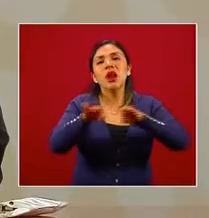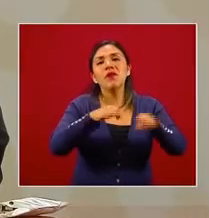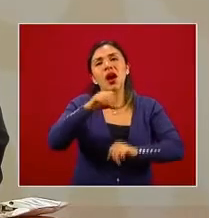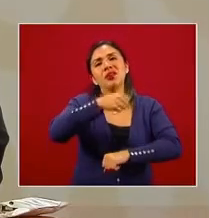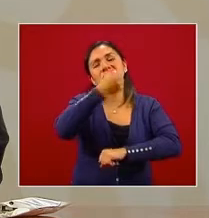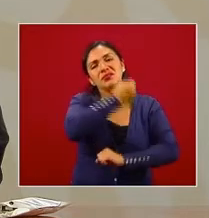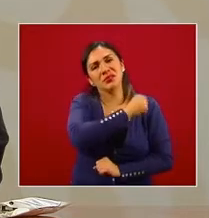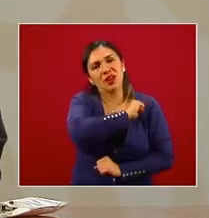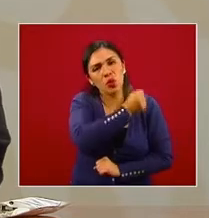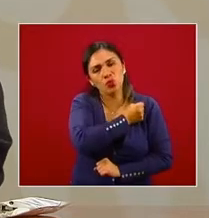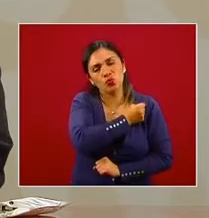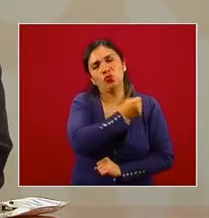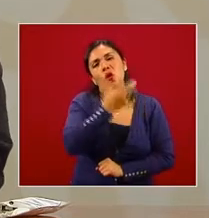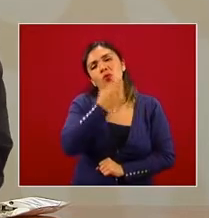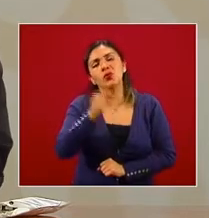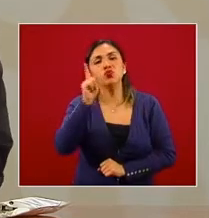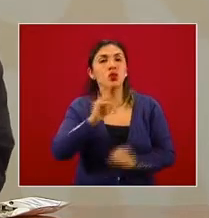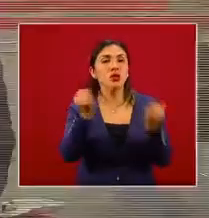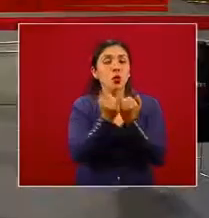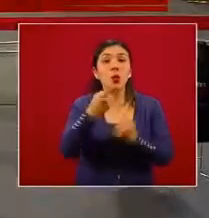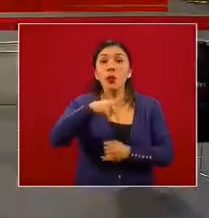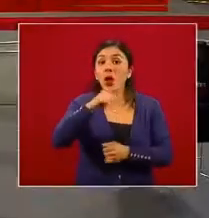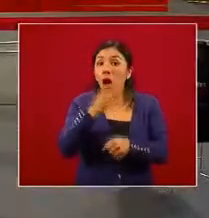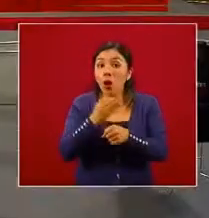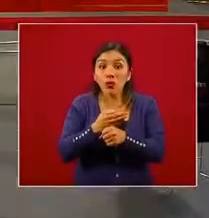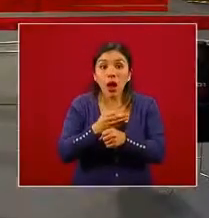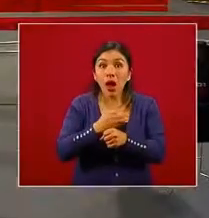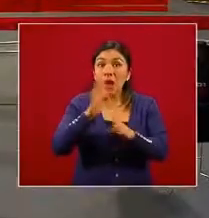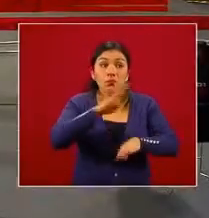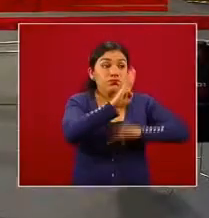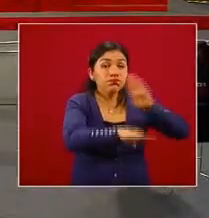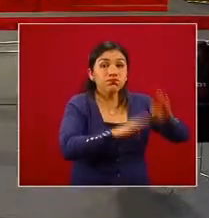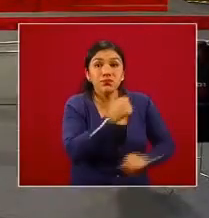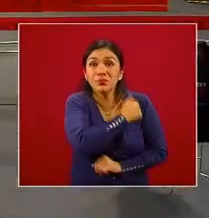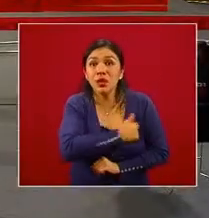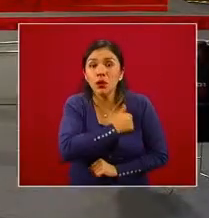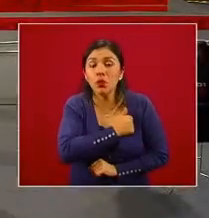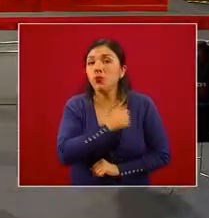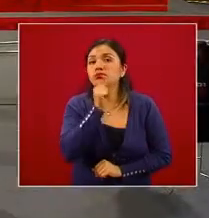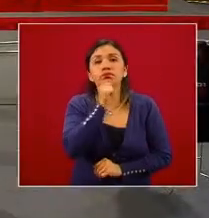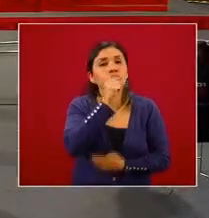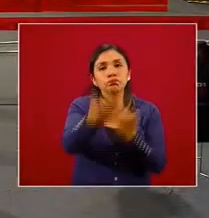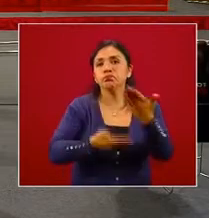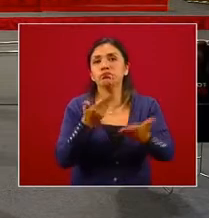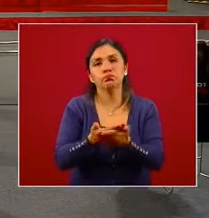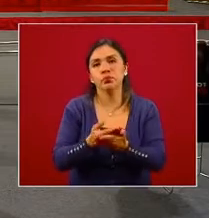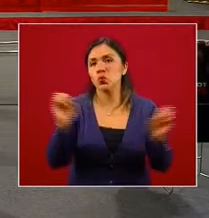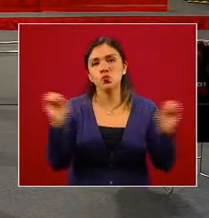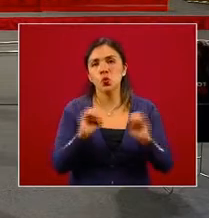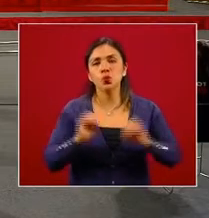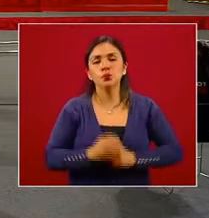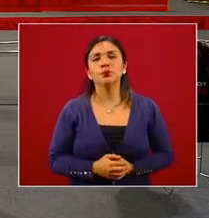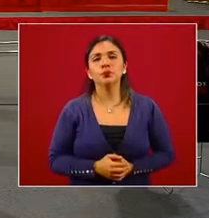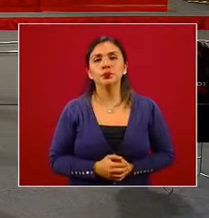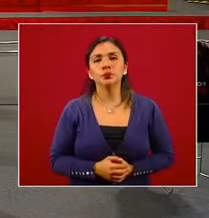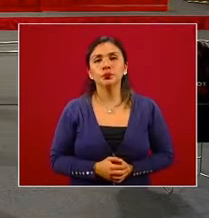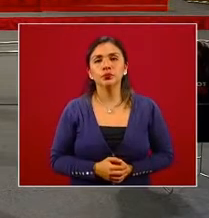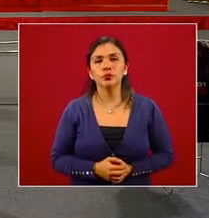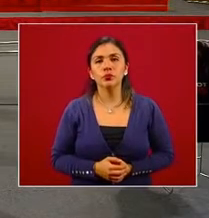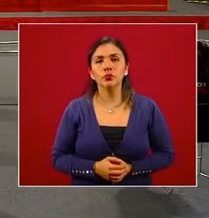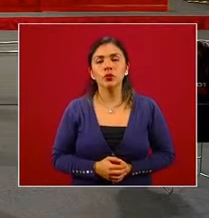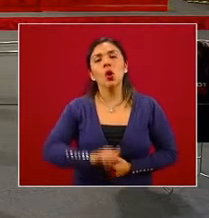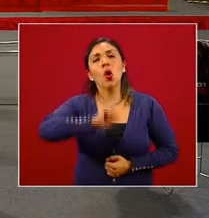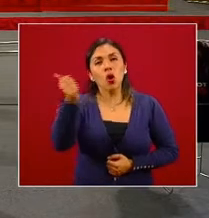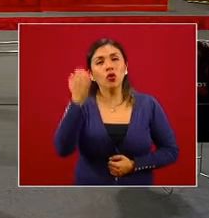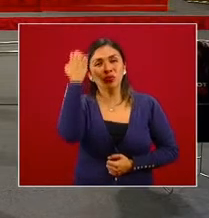insurance for our professional healthcare workers, but no one has applied for that